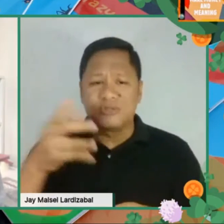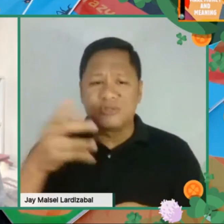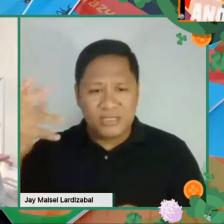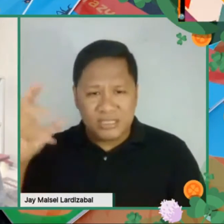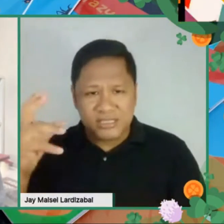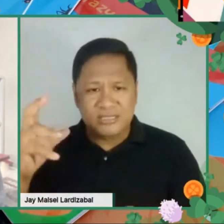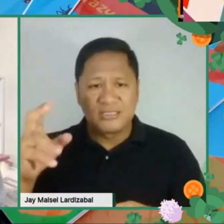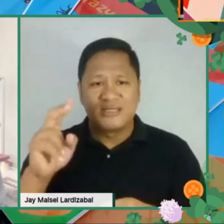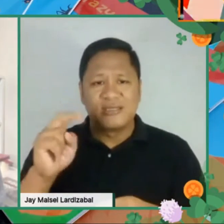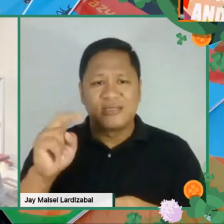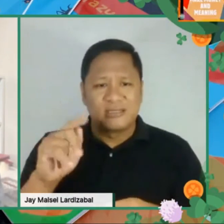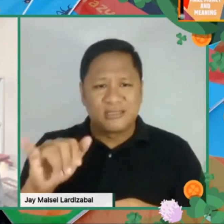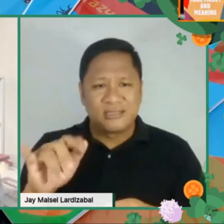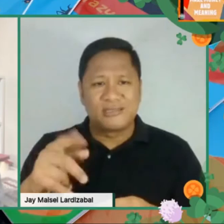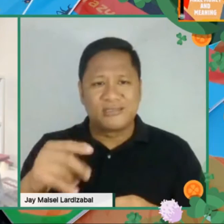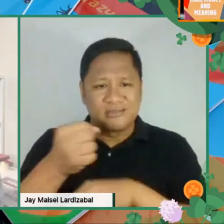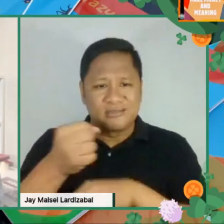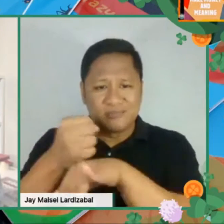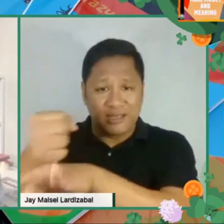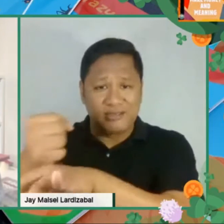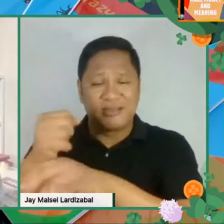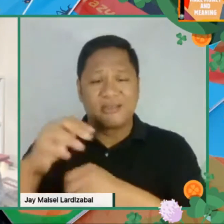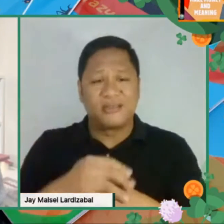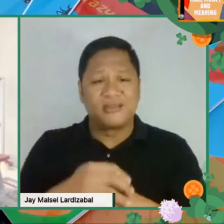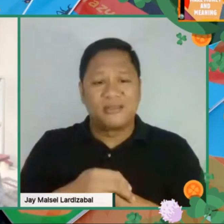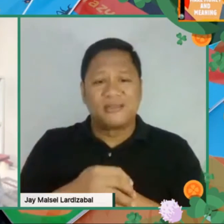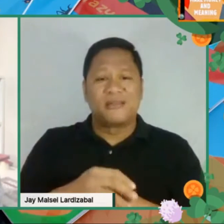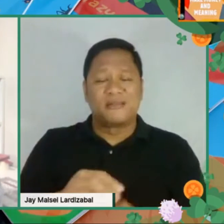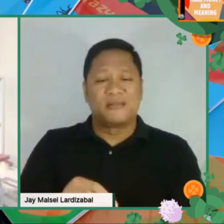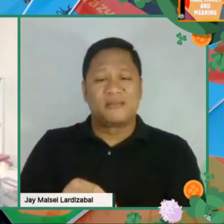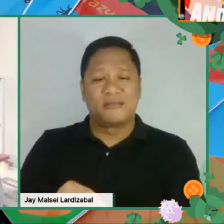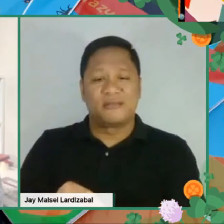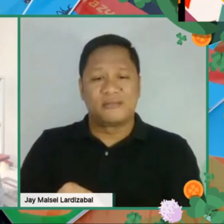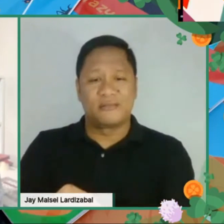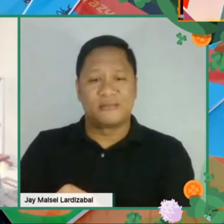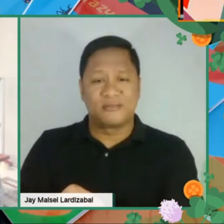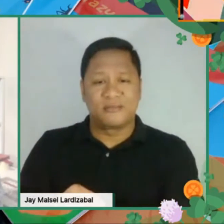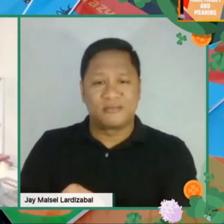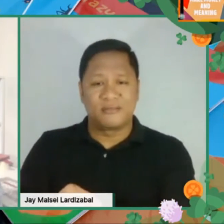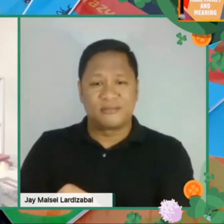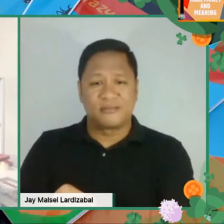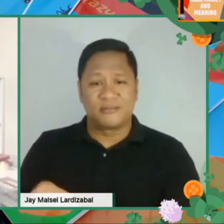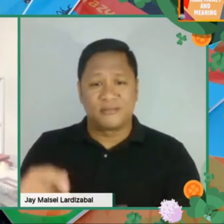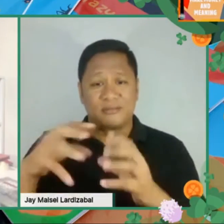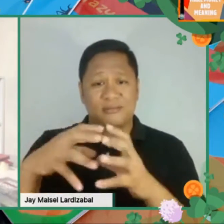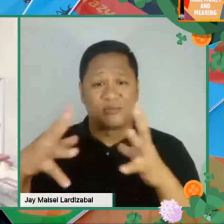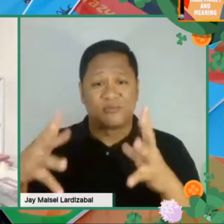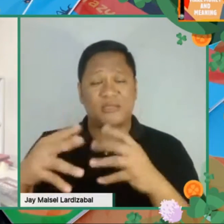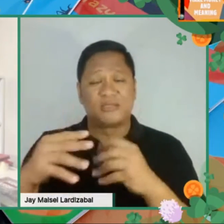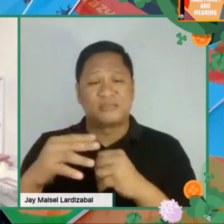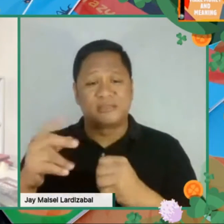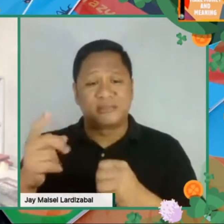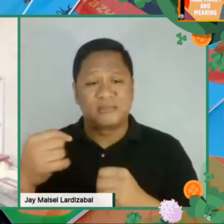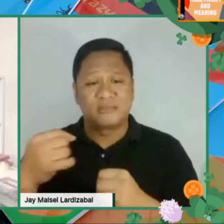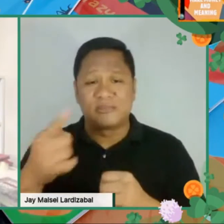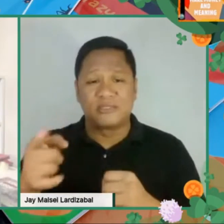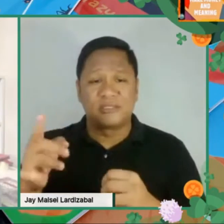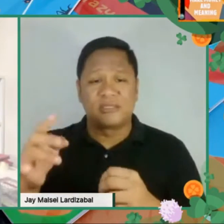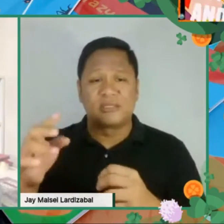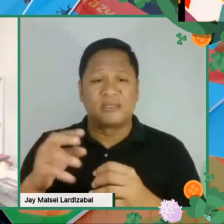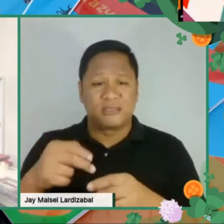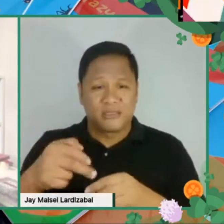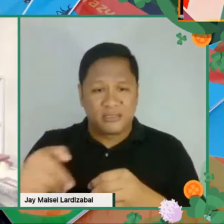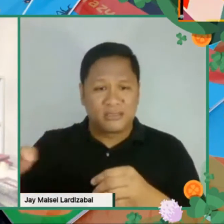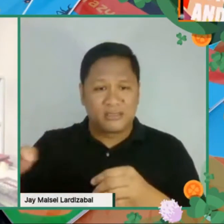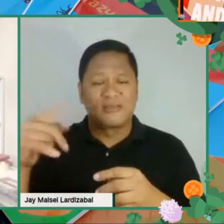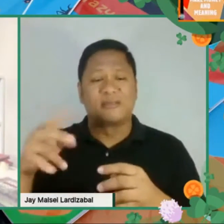funny, spider, monkey, bunny, frog, cat. He's in so much trouble, he hops away like a frog on the